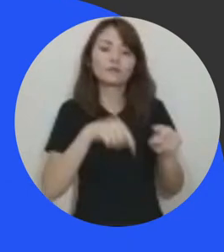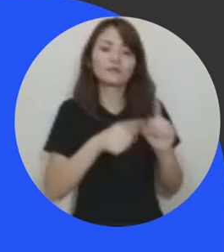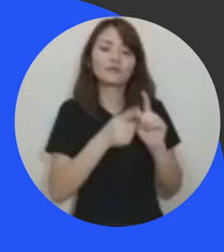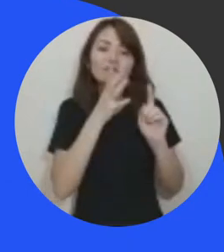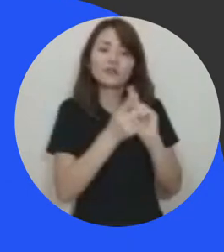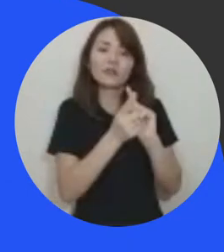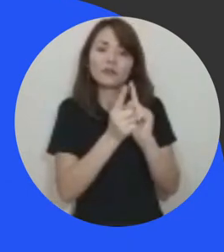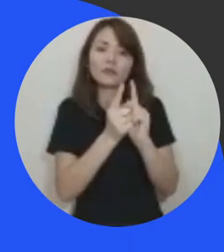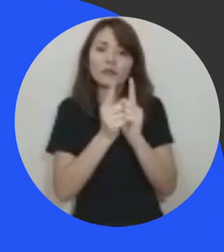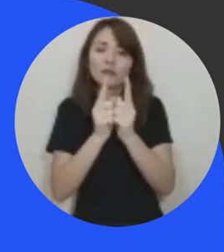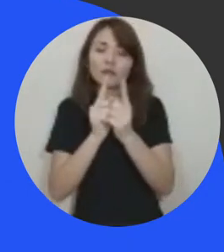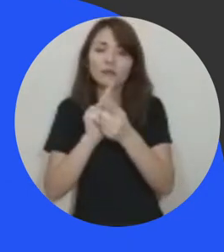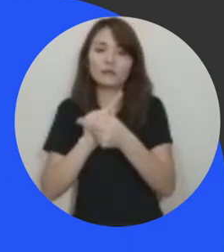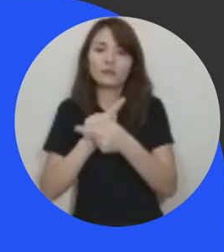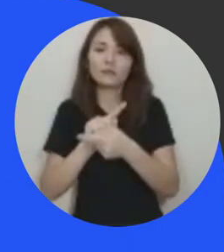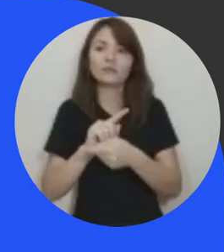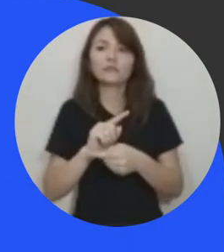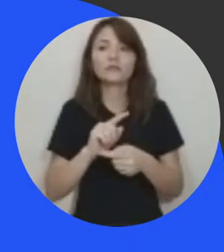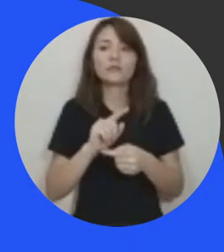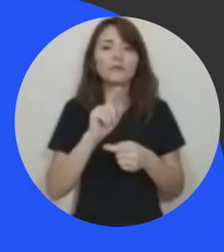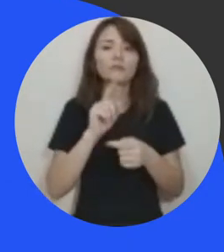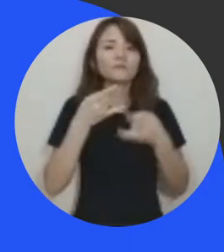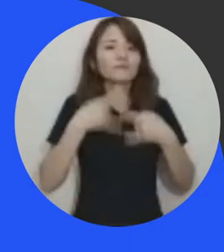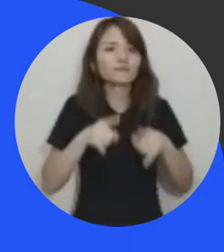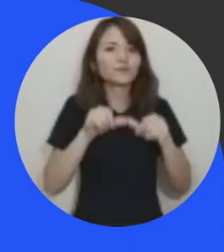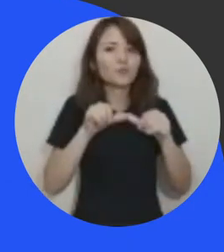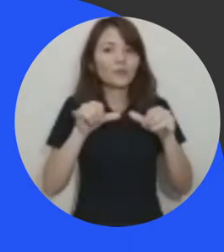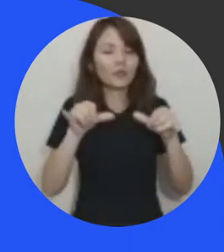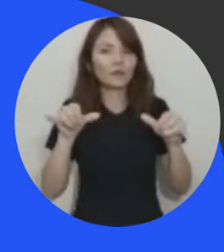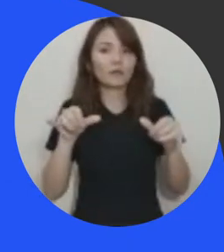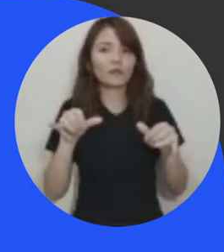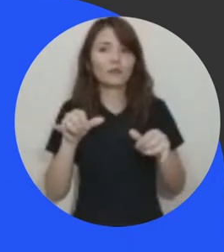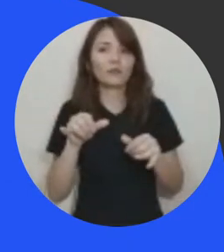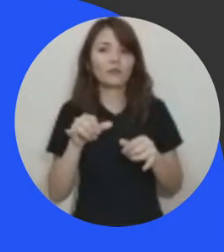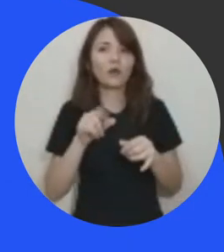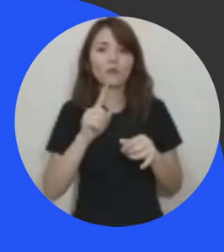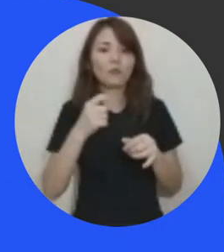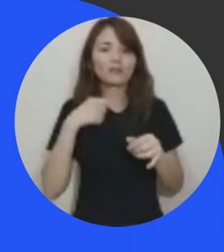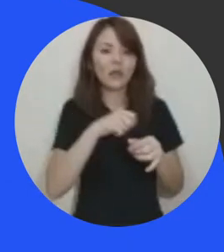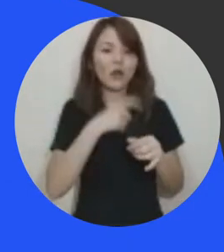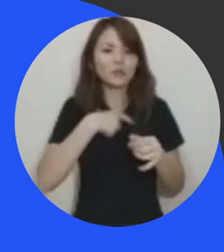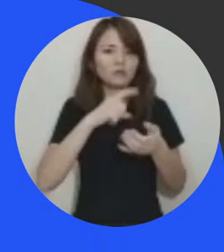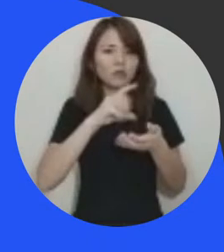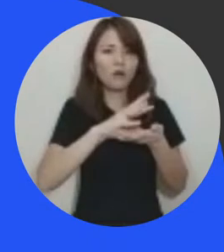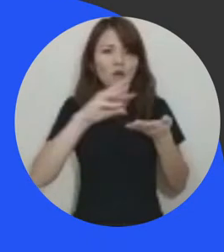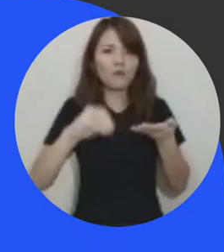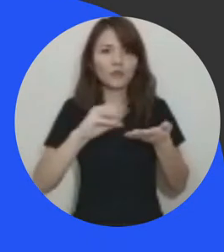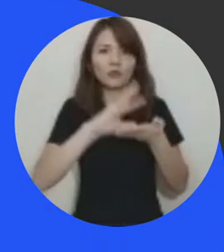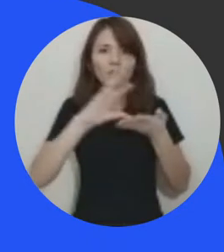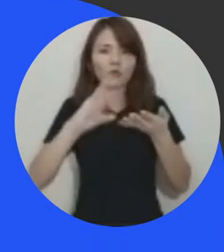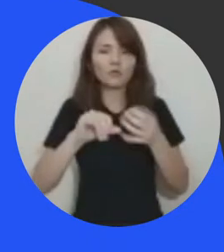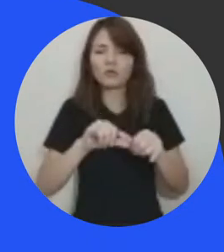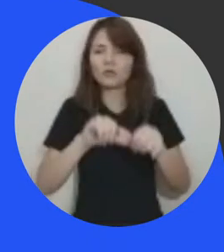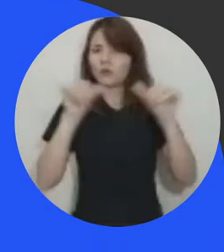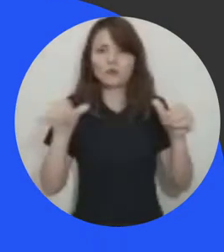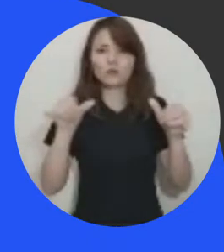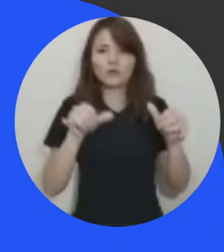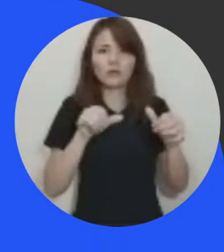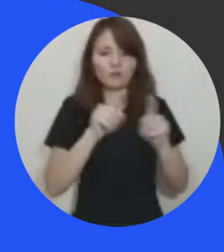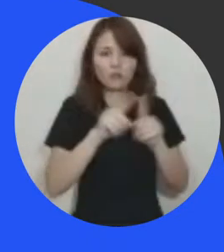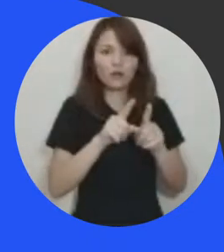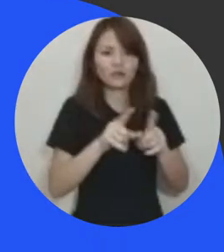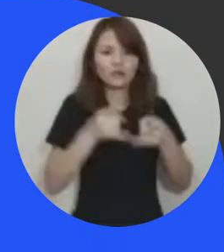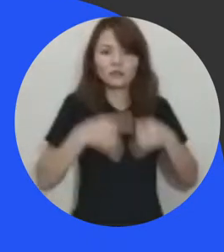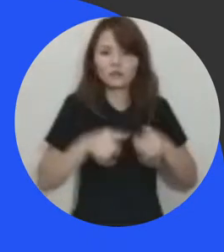viruses copying themselves to create a very large number of viruses. And that's